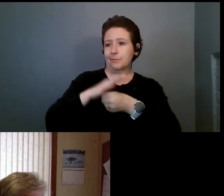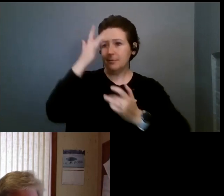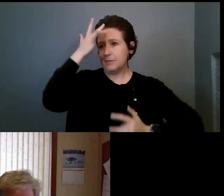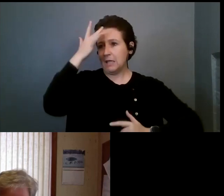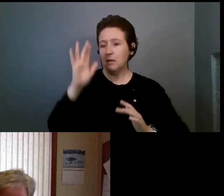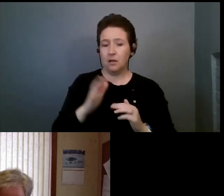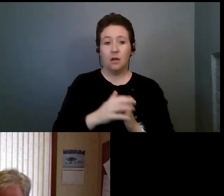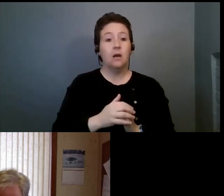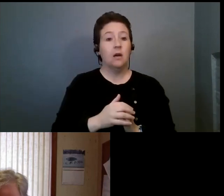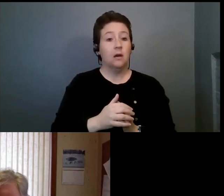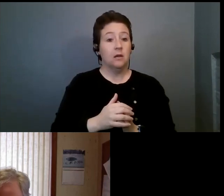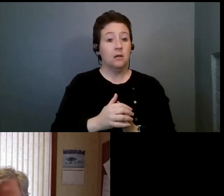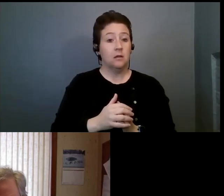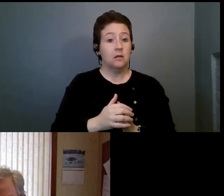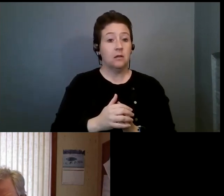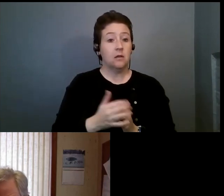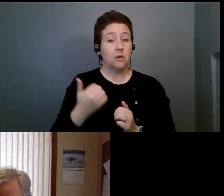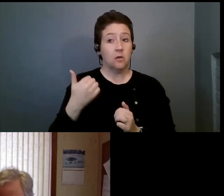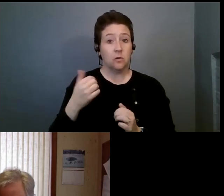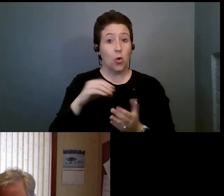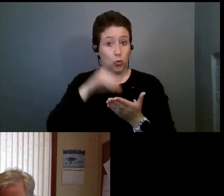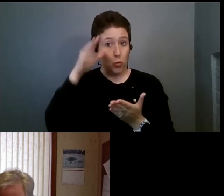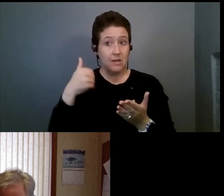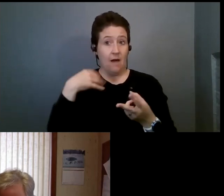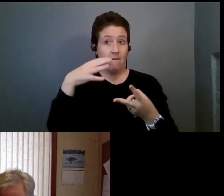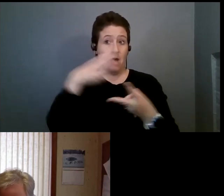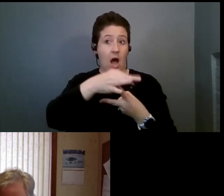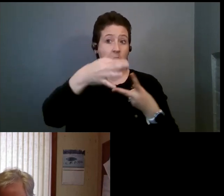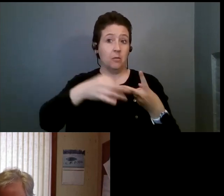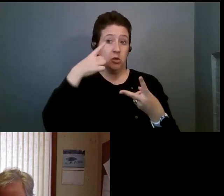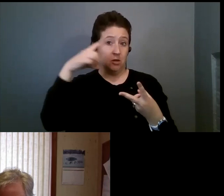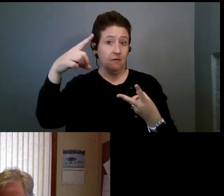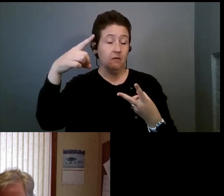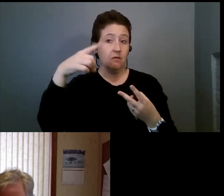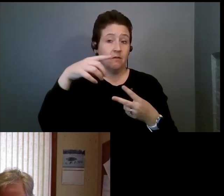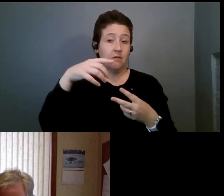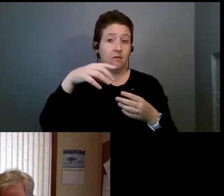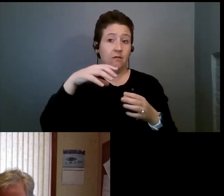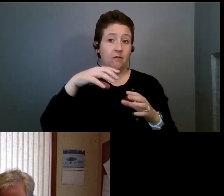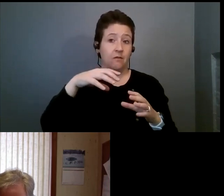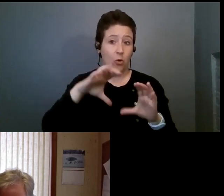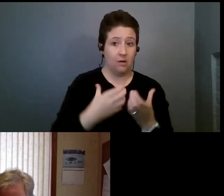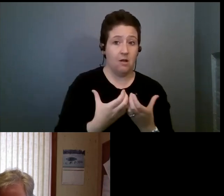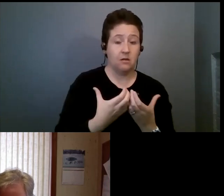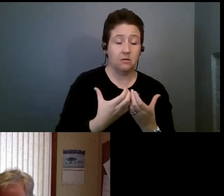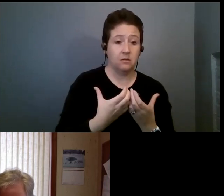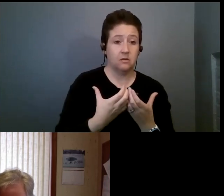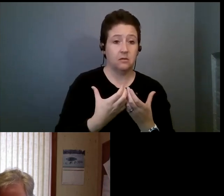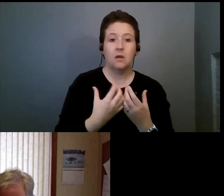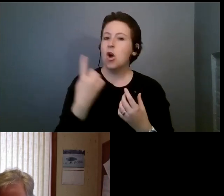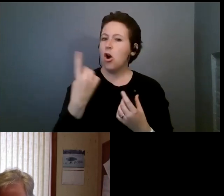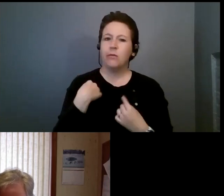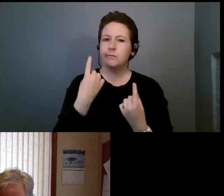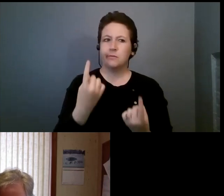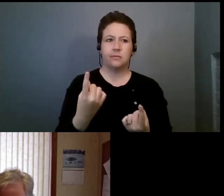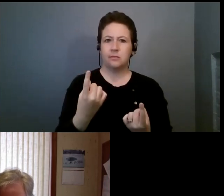our students choices about the classes that they take and the delivery modes. We have always had